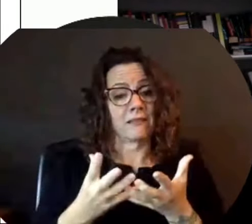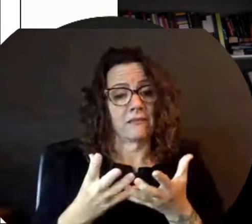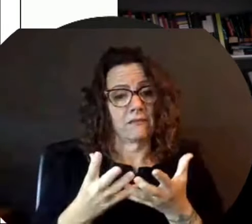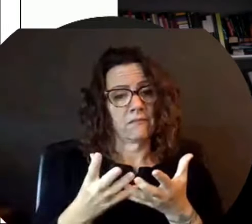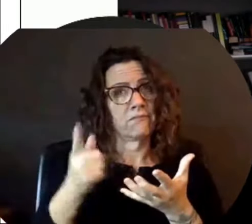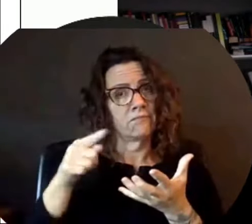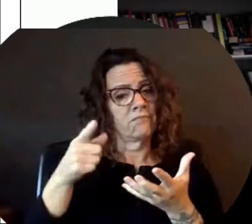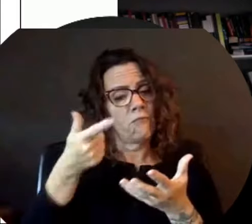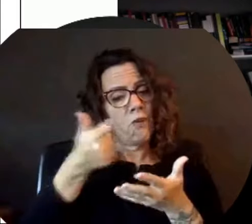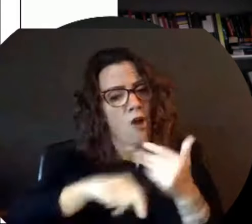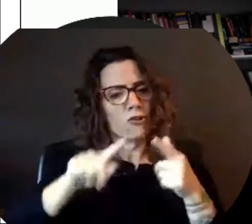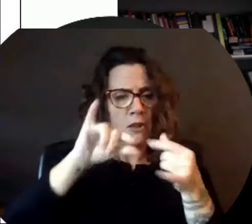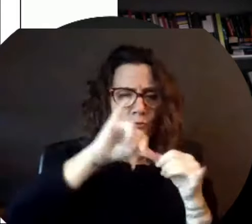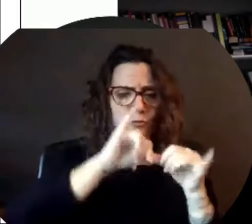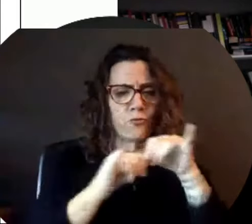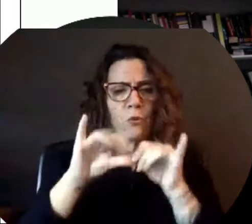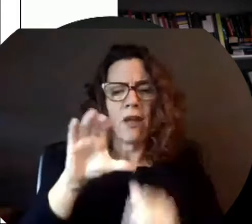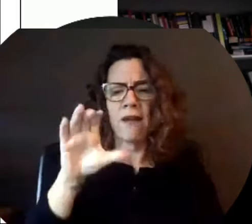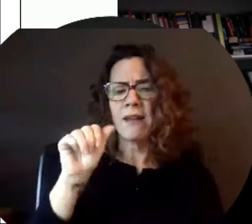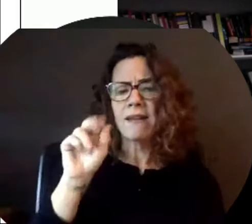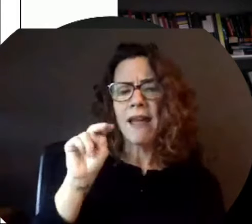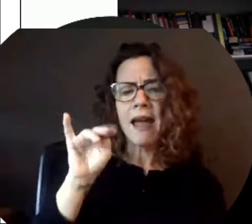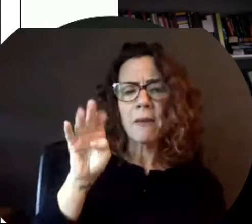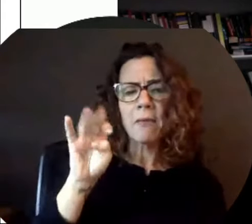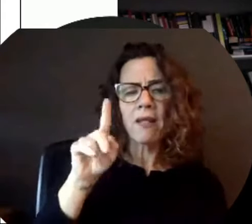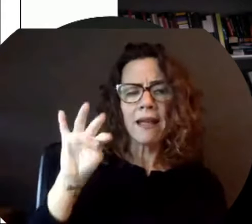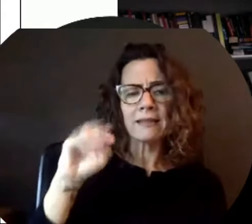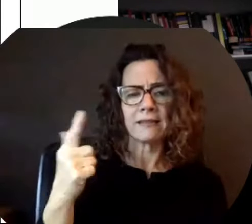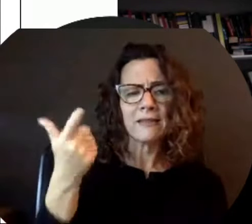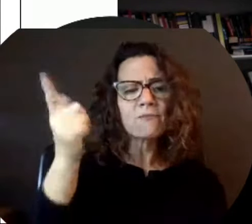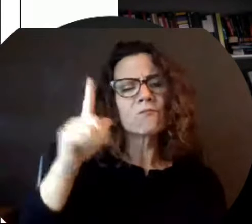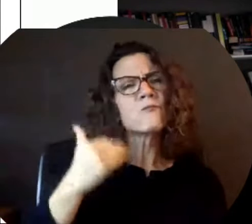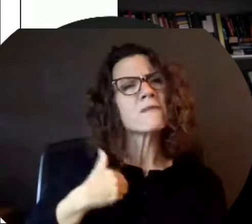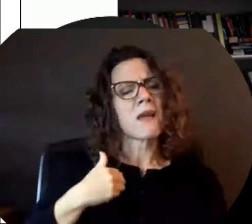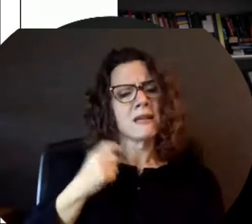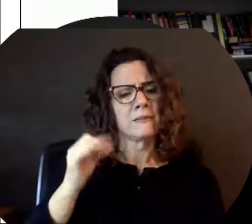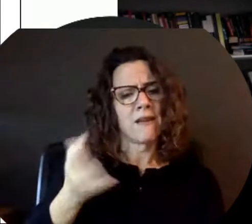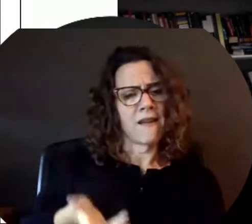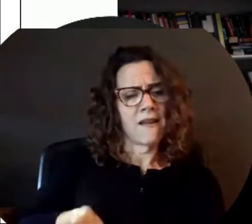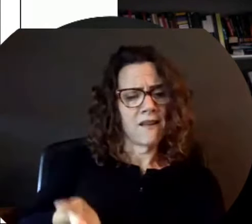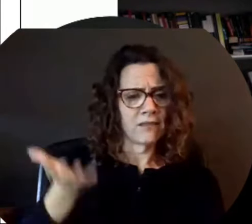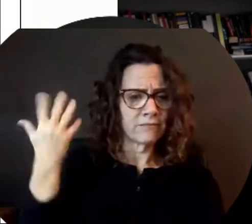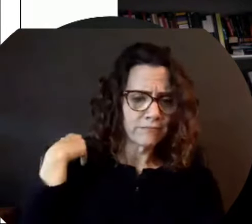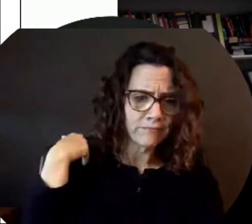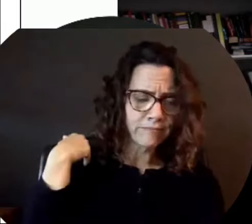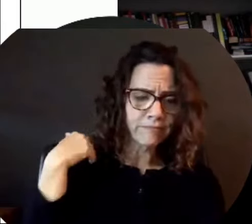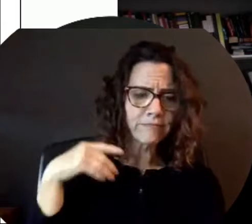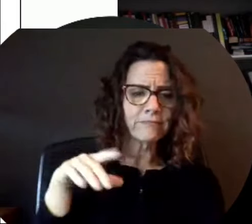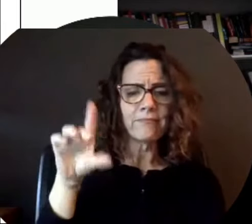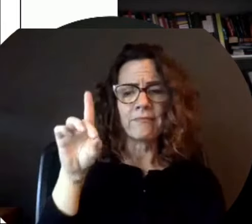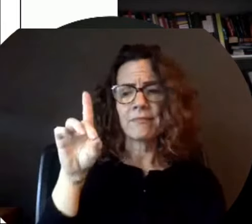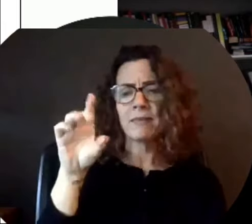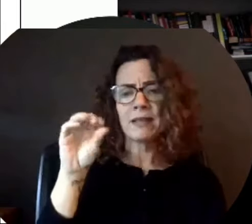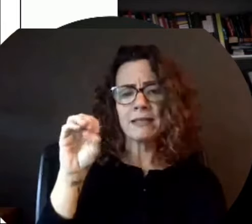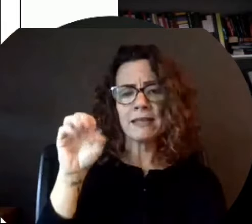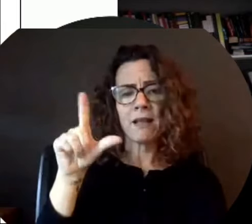a Black theologian, womanist theologian, writing in the 1990s and